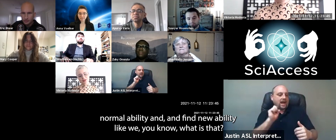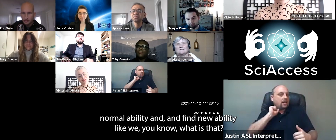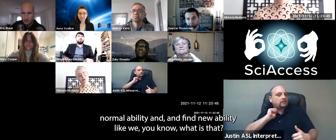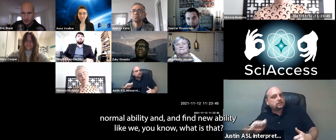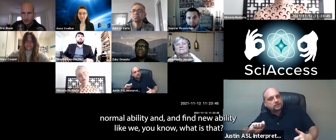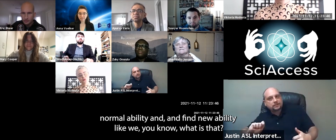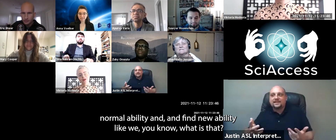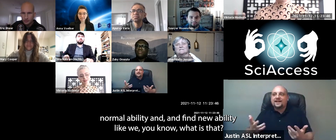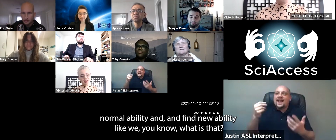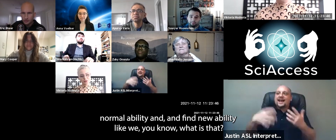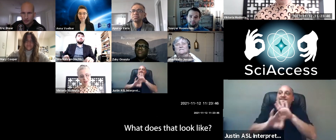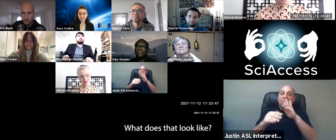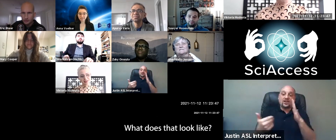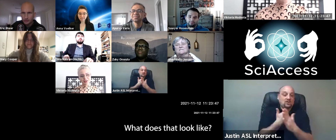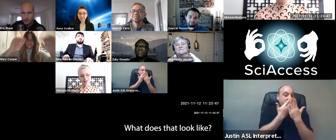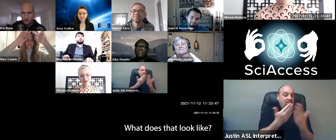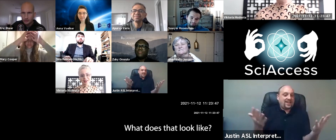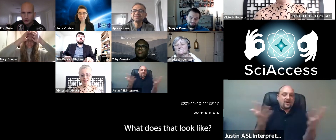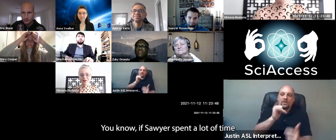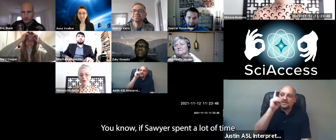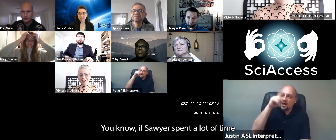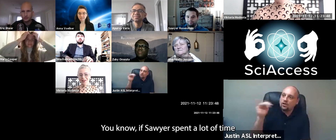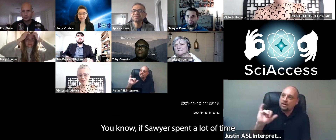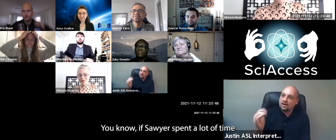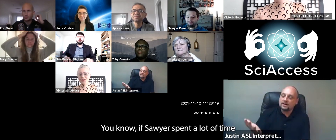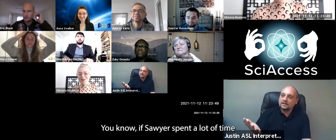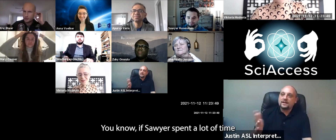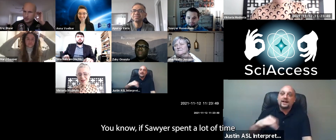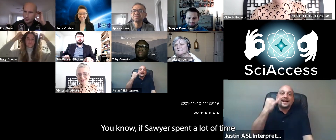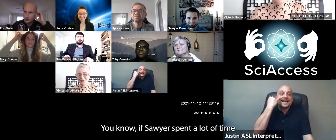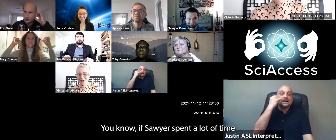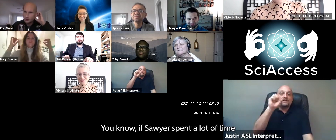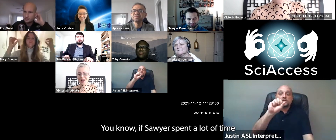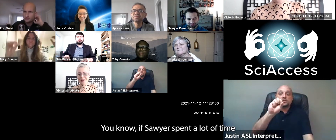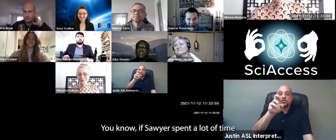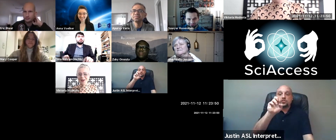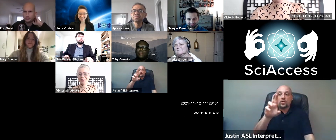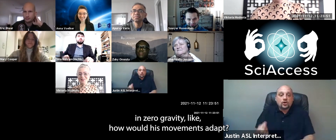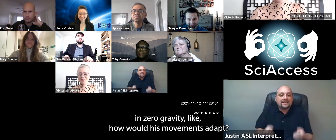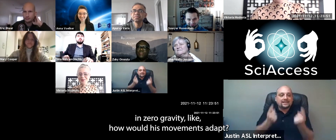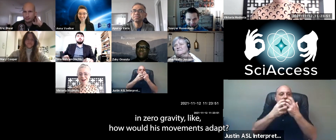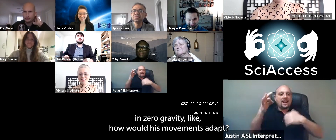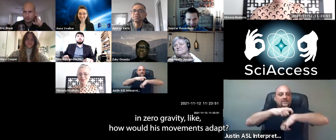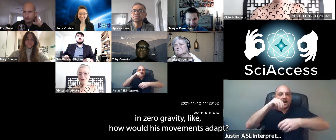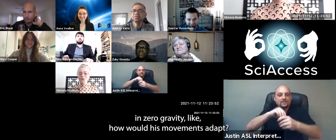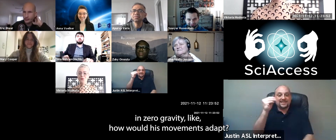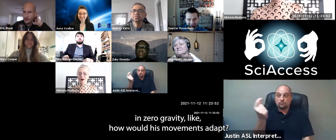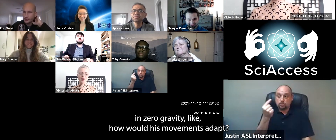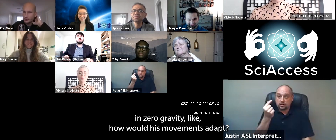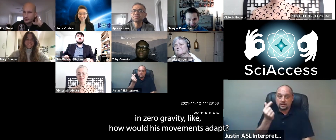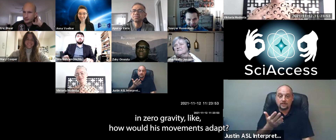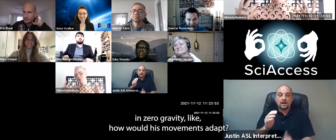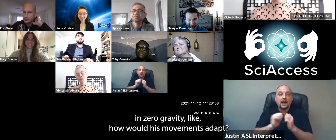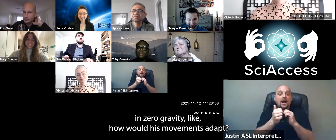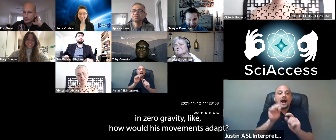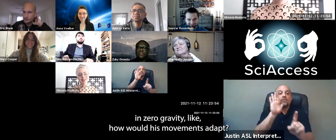Like what does that look like? If Sawyer spent a lot of time in zero gravity, like